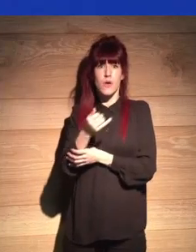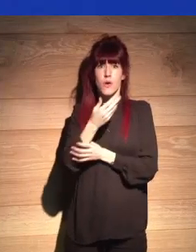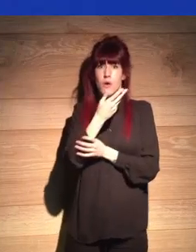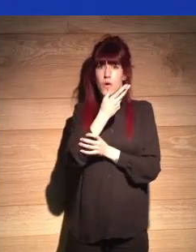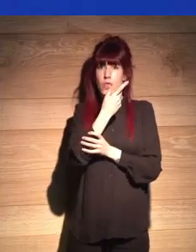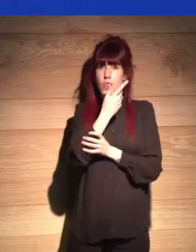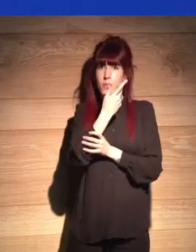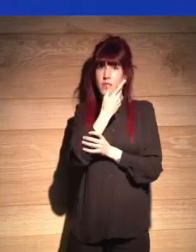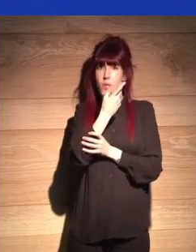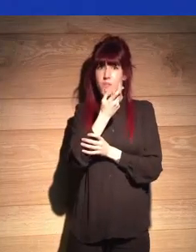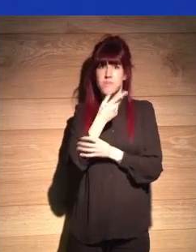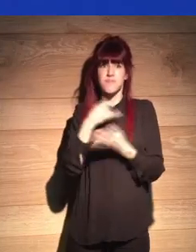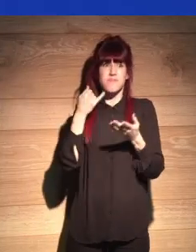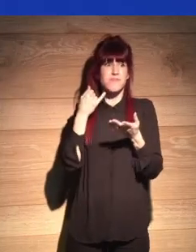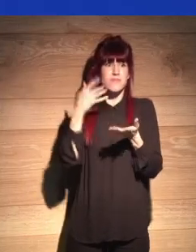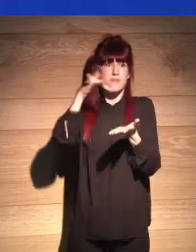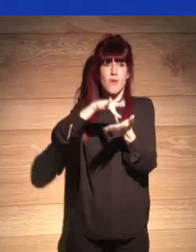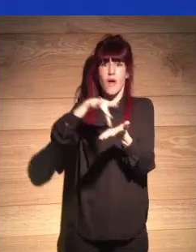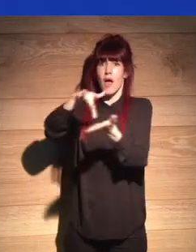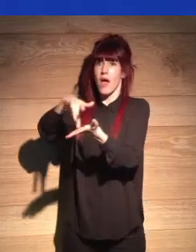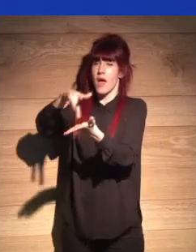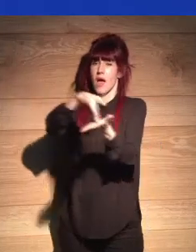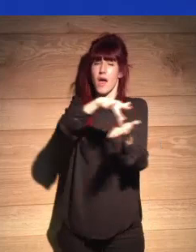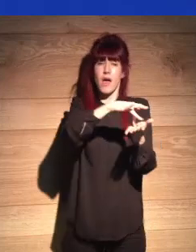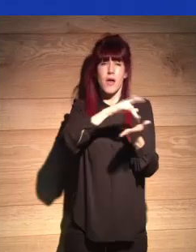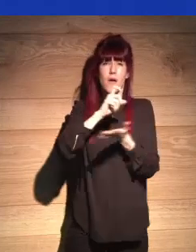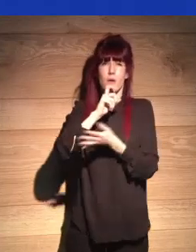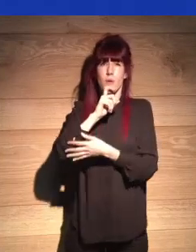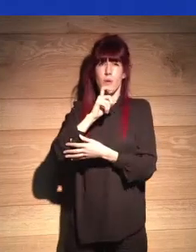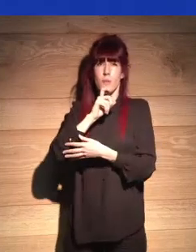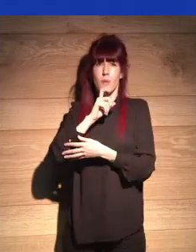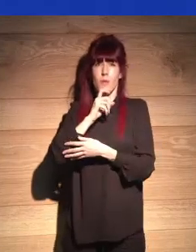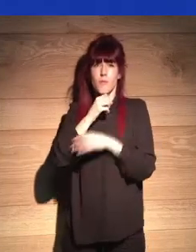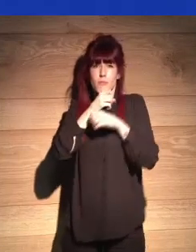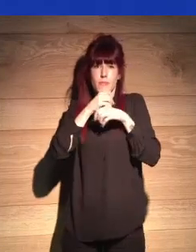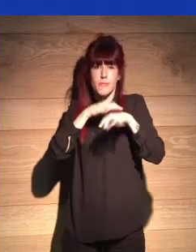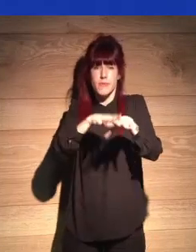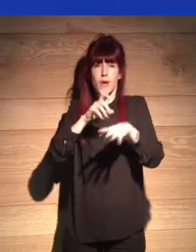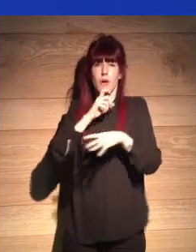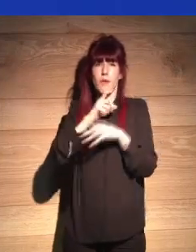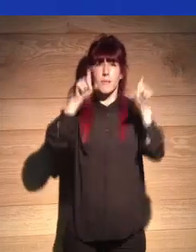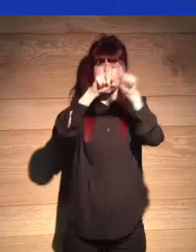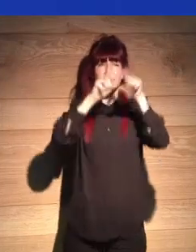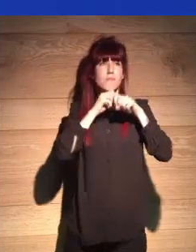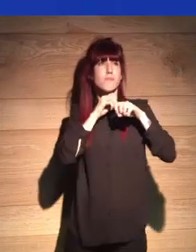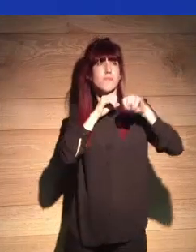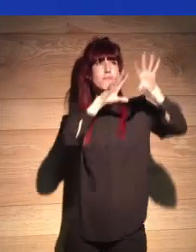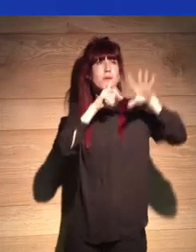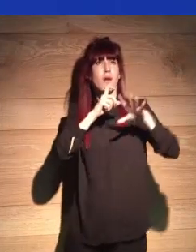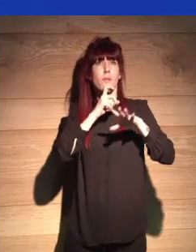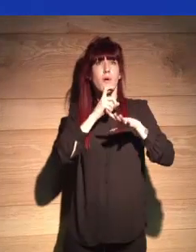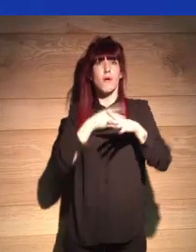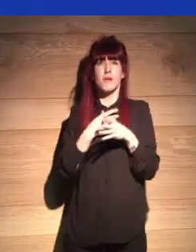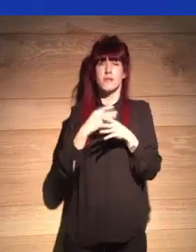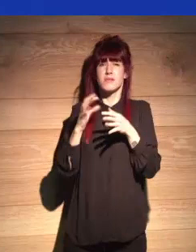does this knowledge reach, that is generated in the university and the centers of research, how does it reach the companies?